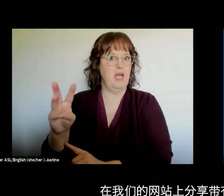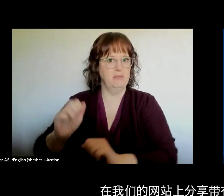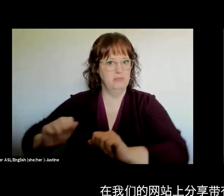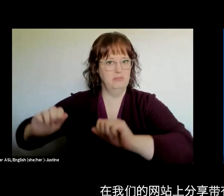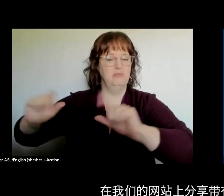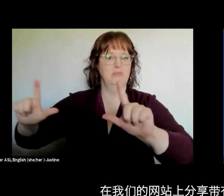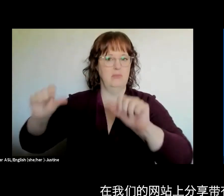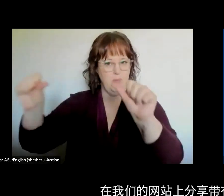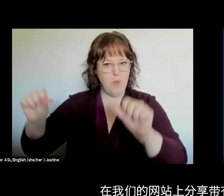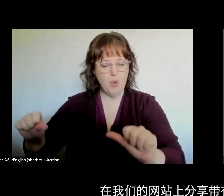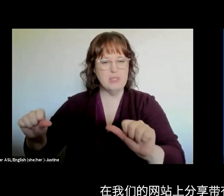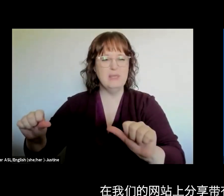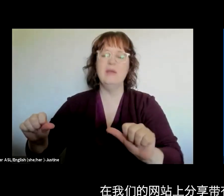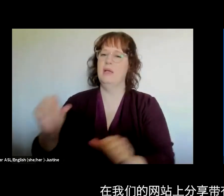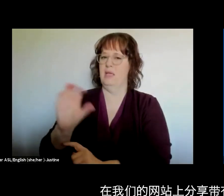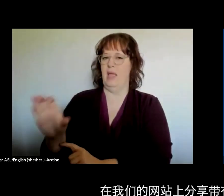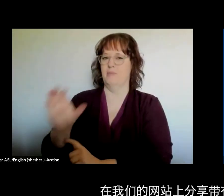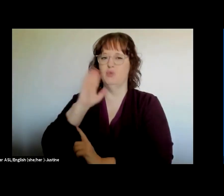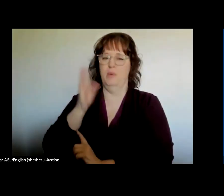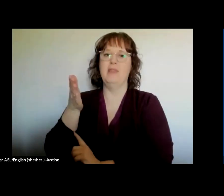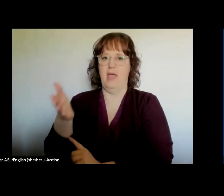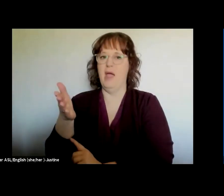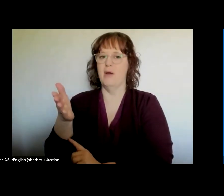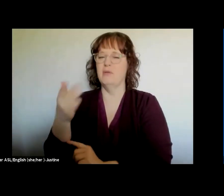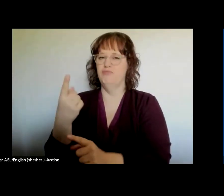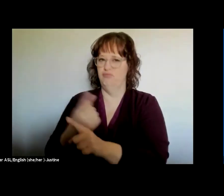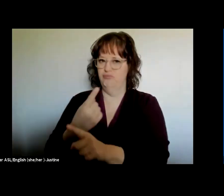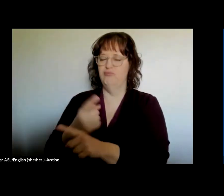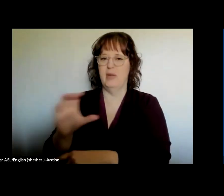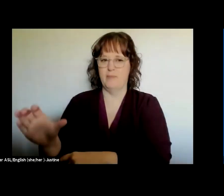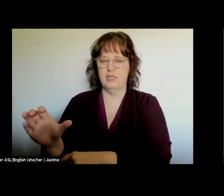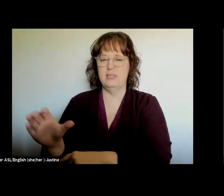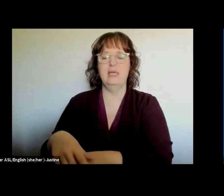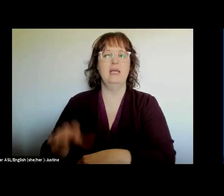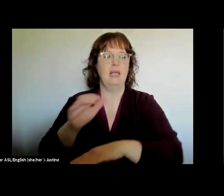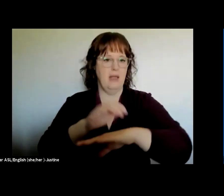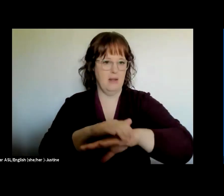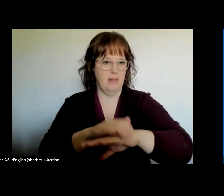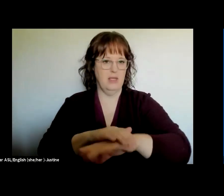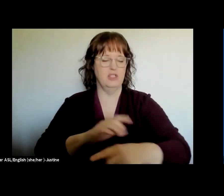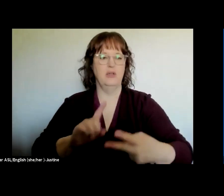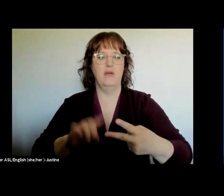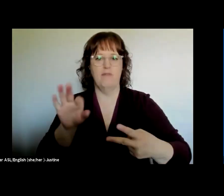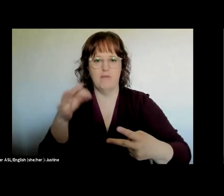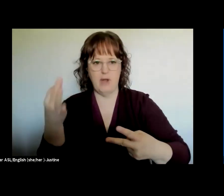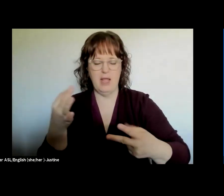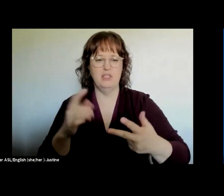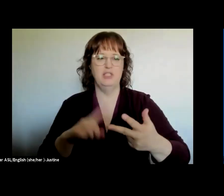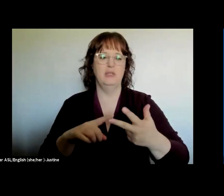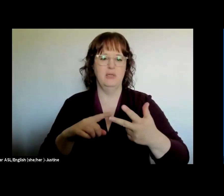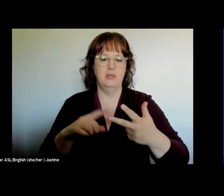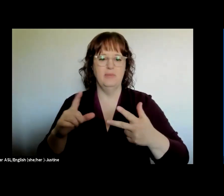days. Captions will be available in English, as well as French, Japanese, Korean,